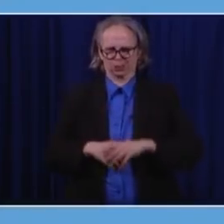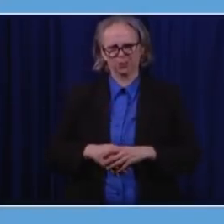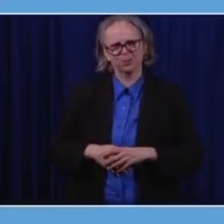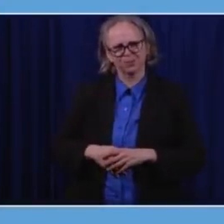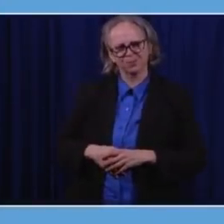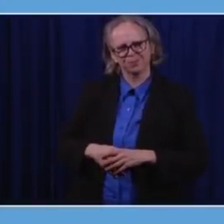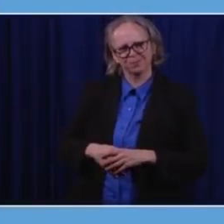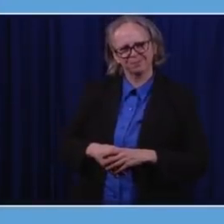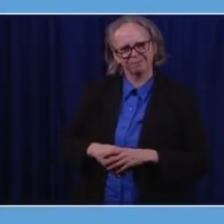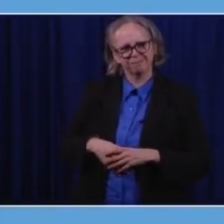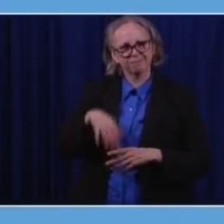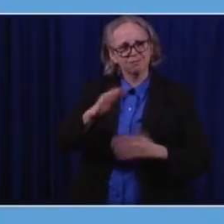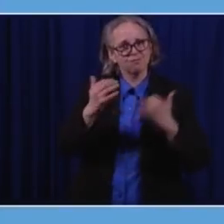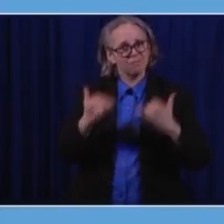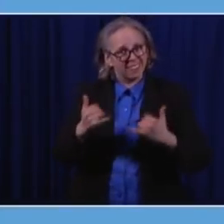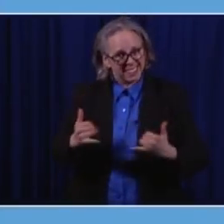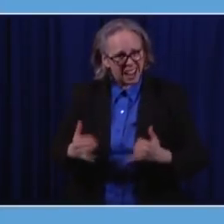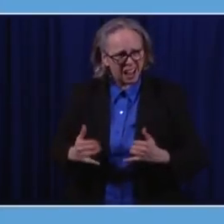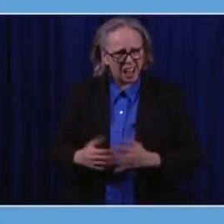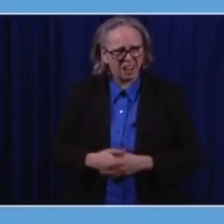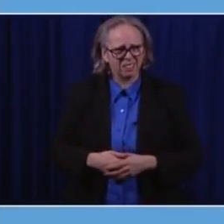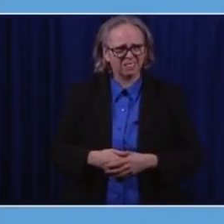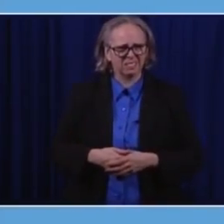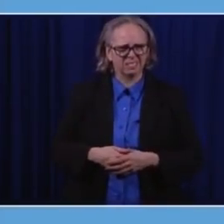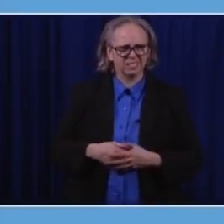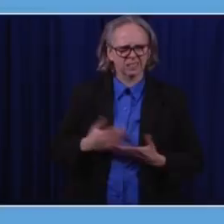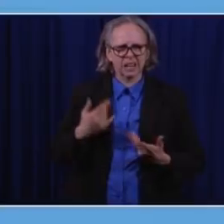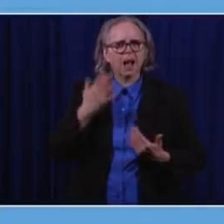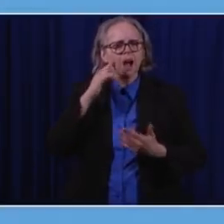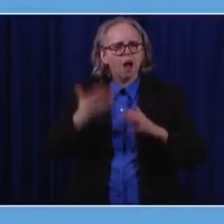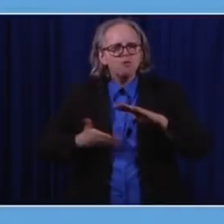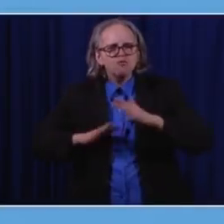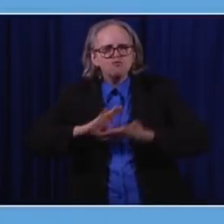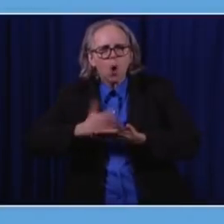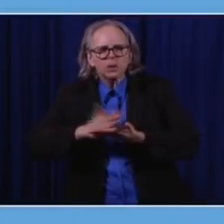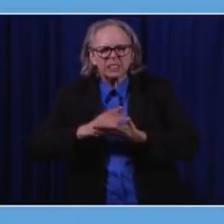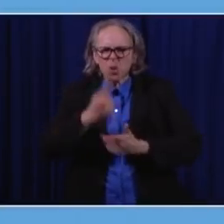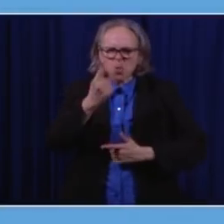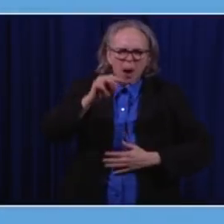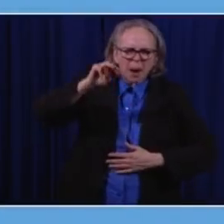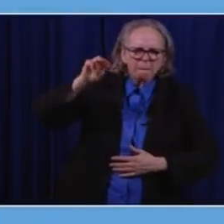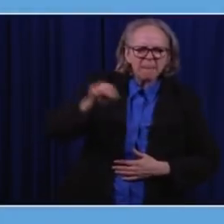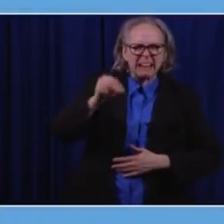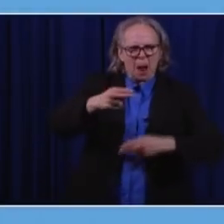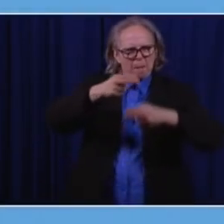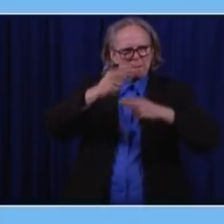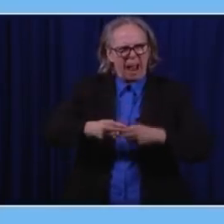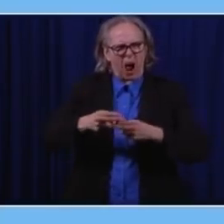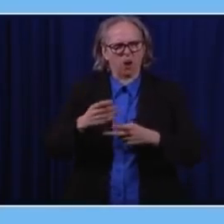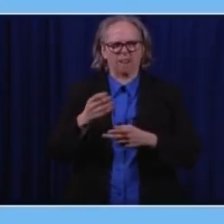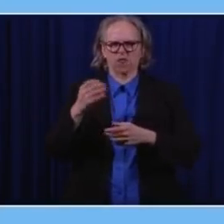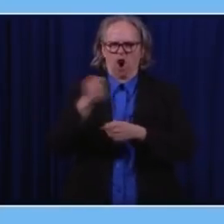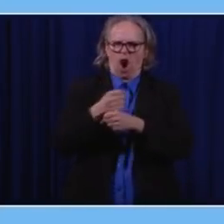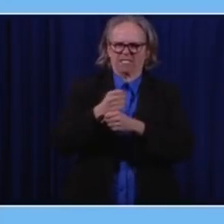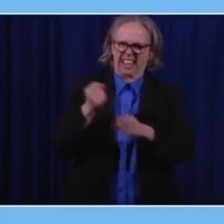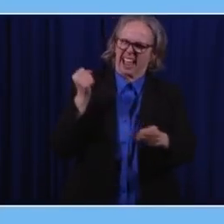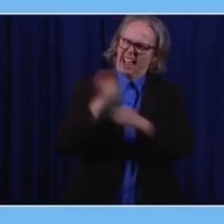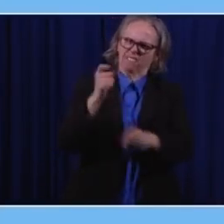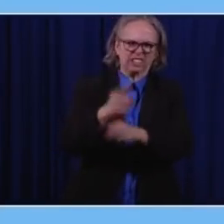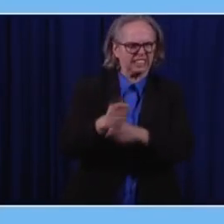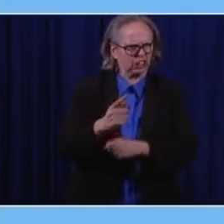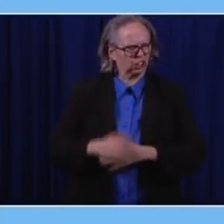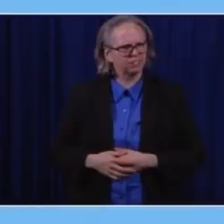Right now, we're roasting about 1 million pounds a year, and some of these communities will buy, 1, 2, or